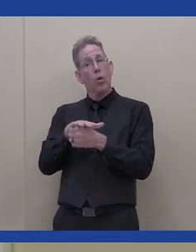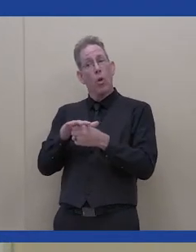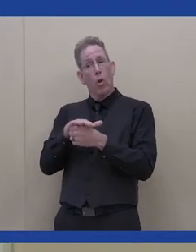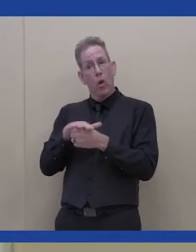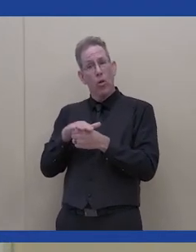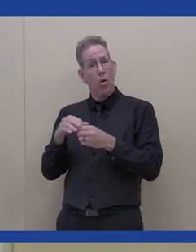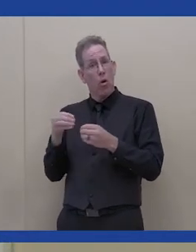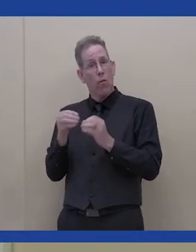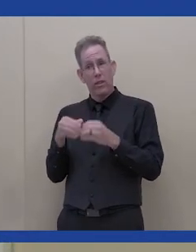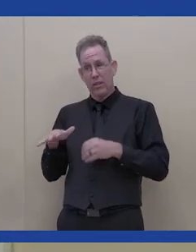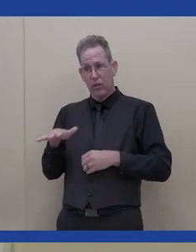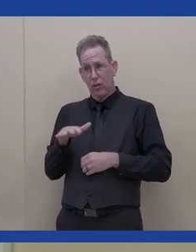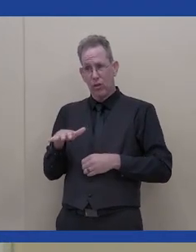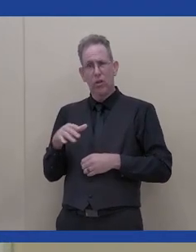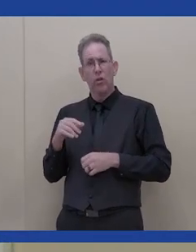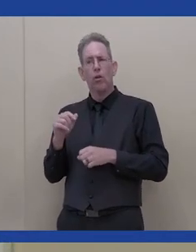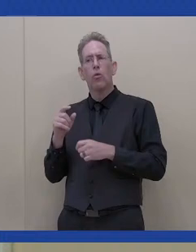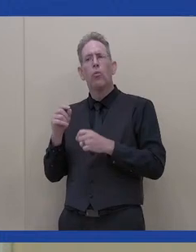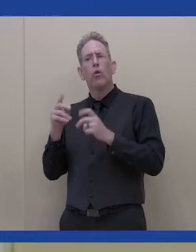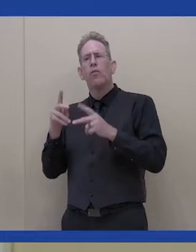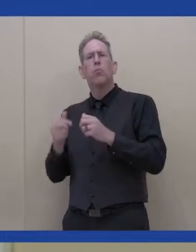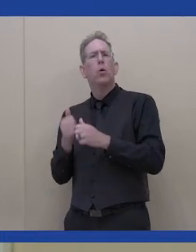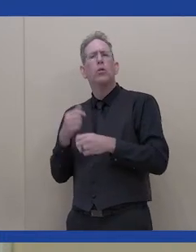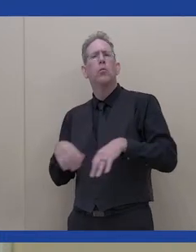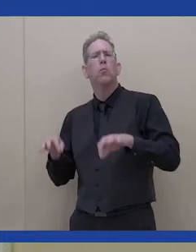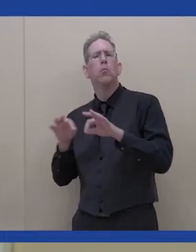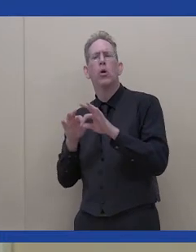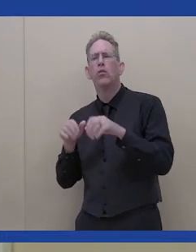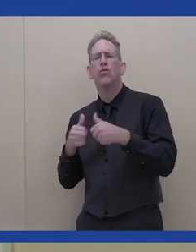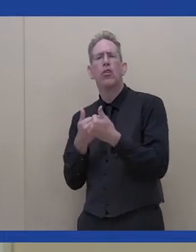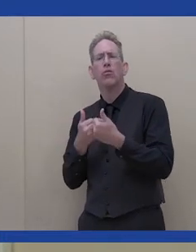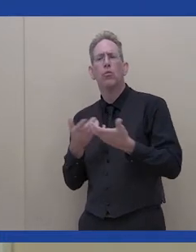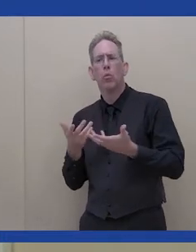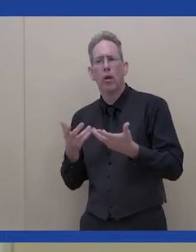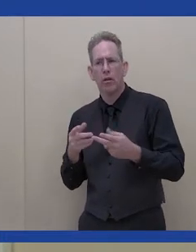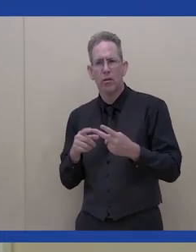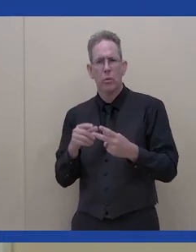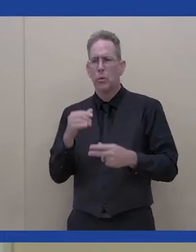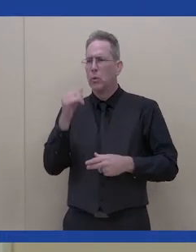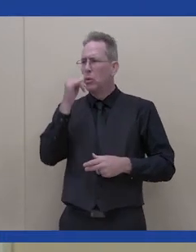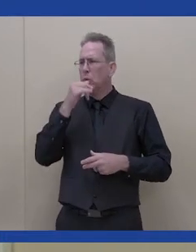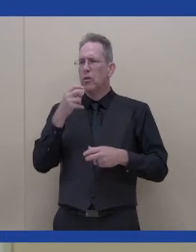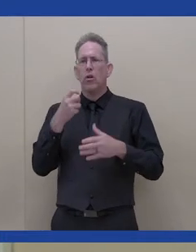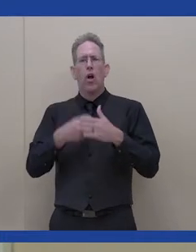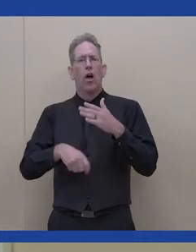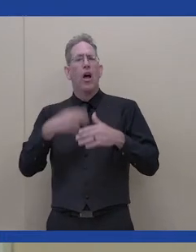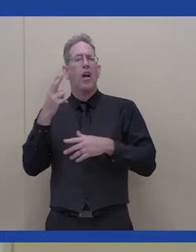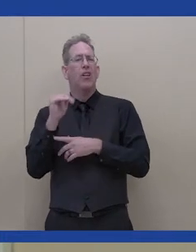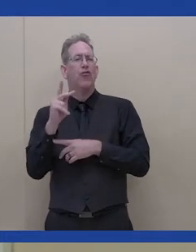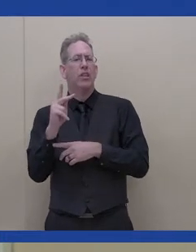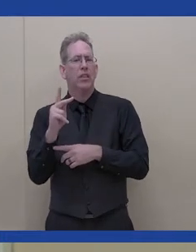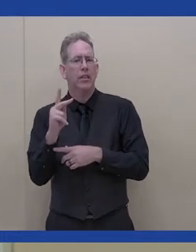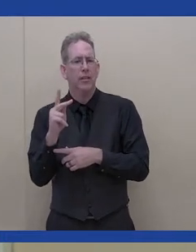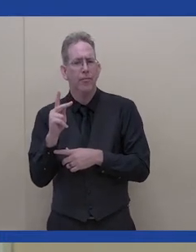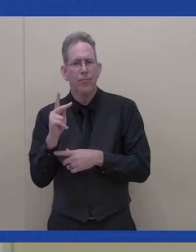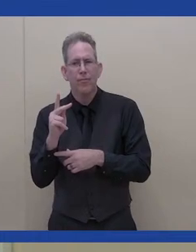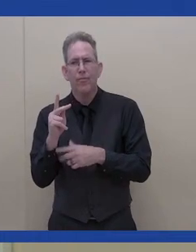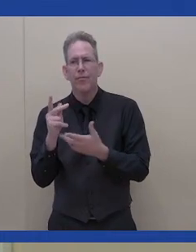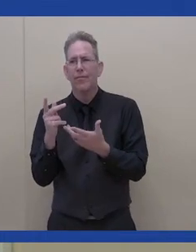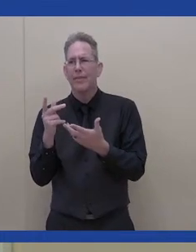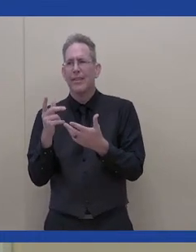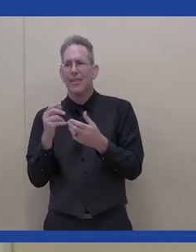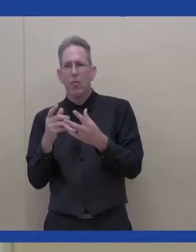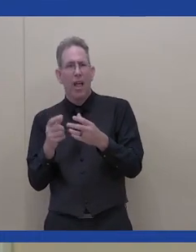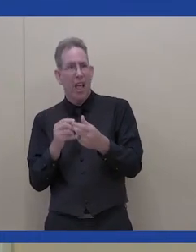the hardest elected position in government, because the stakes are so high. We directly impact people's daily lives by our action or